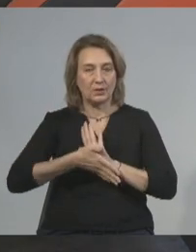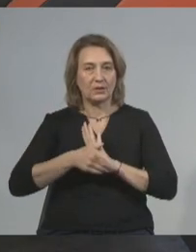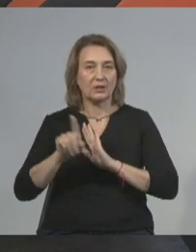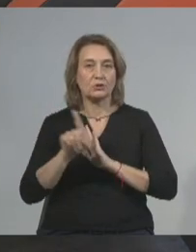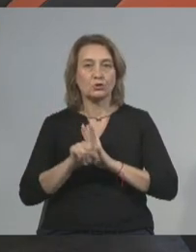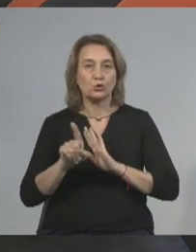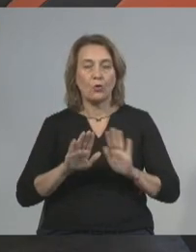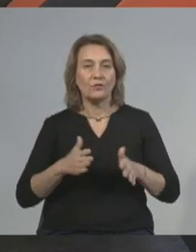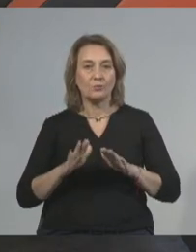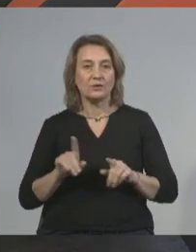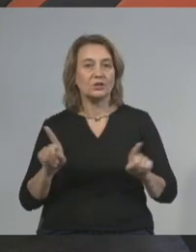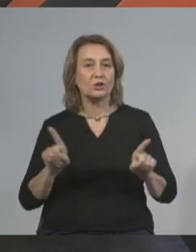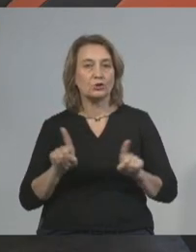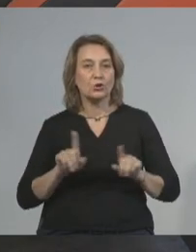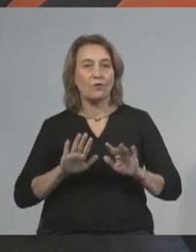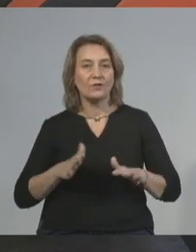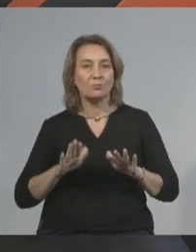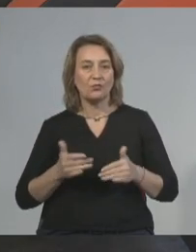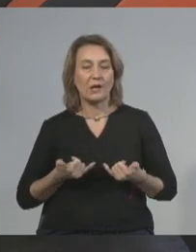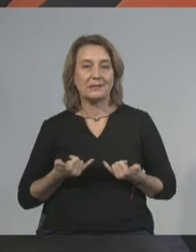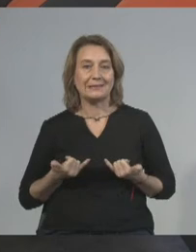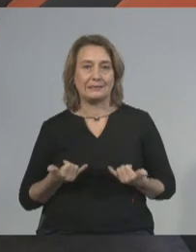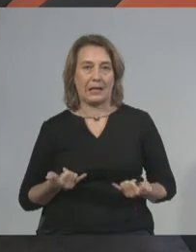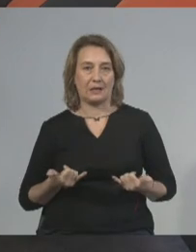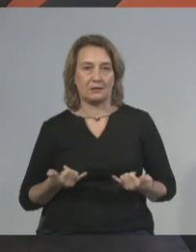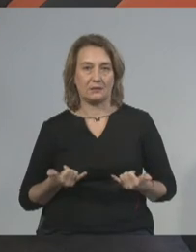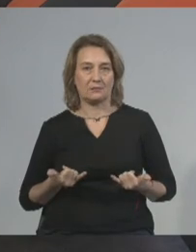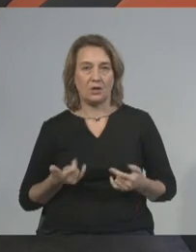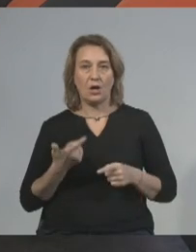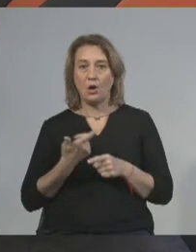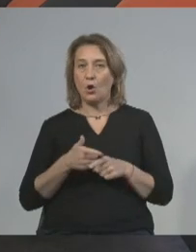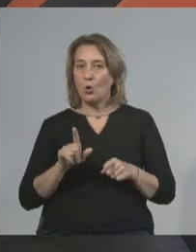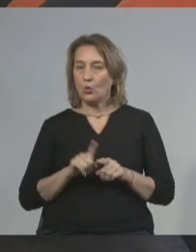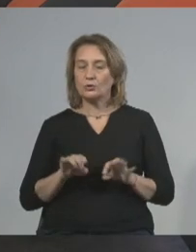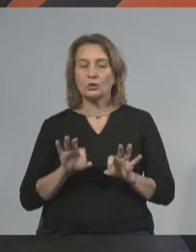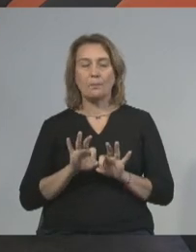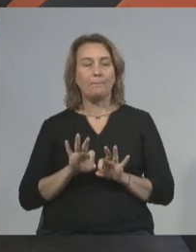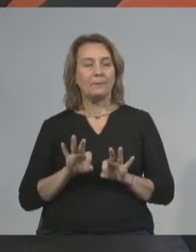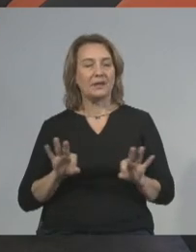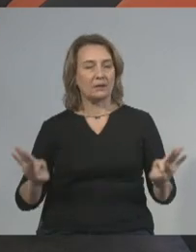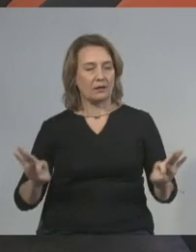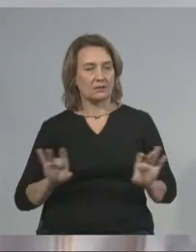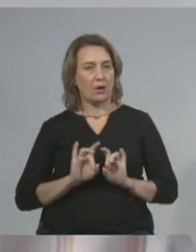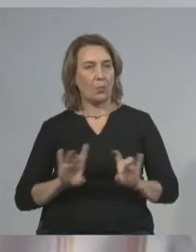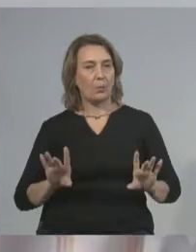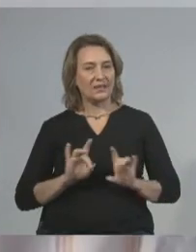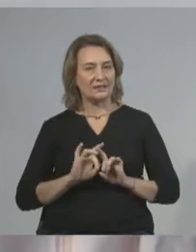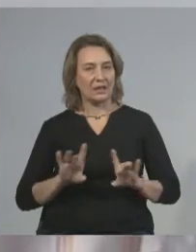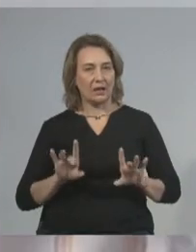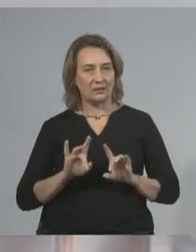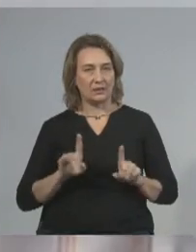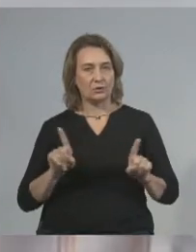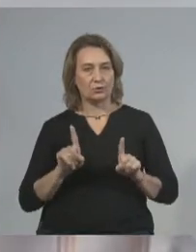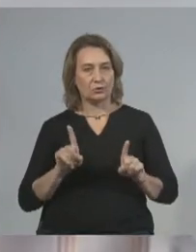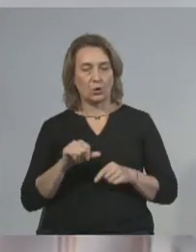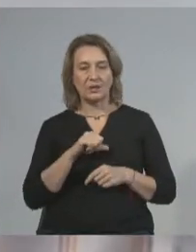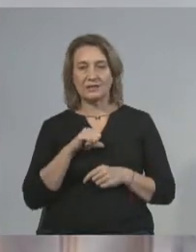understand what happened and what took place and what is happening now wonderful description